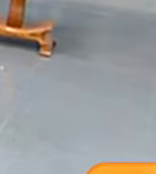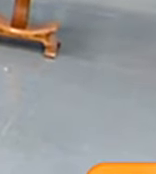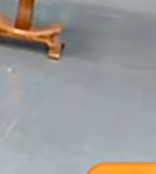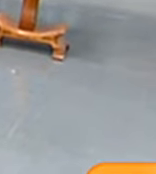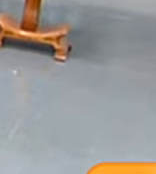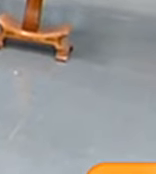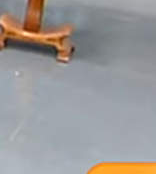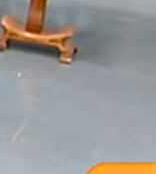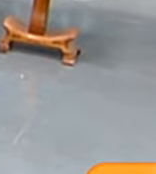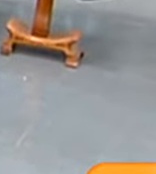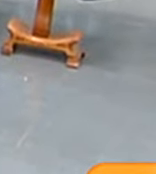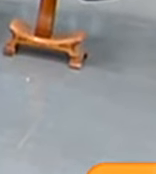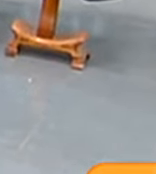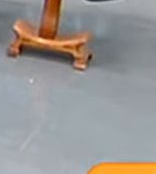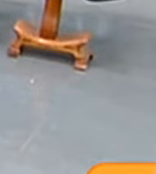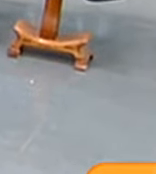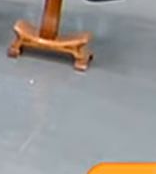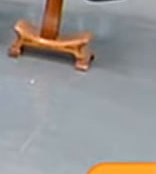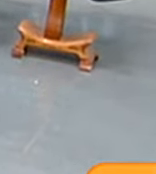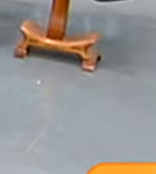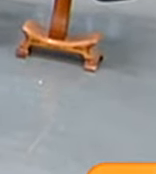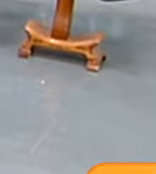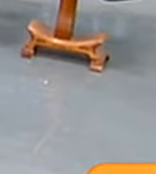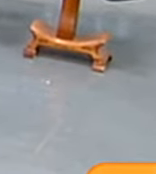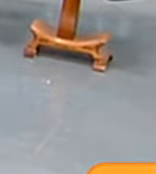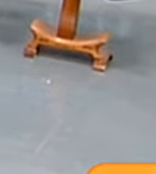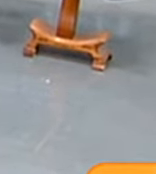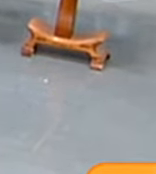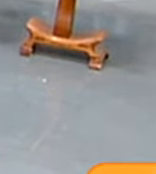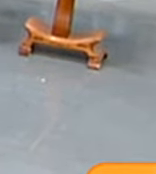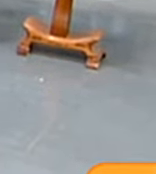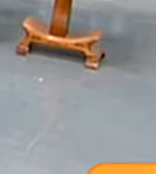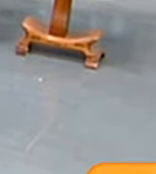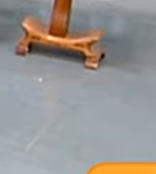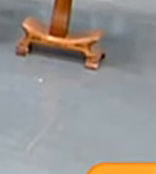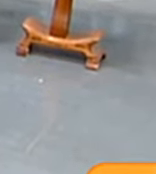housing, affordable housing, isn't it part of the Big Four agenda, just by another name?